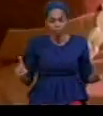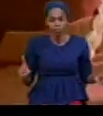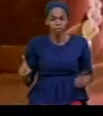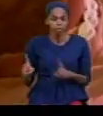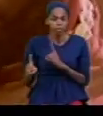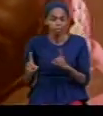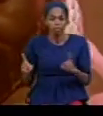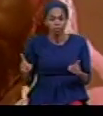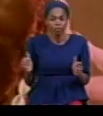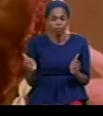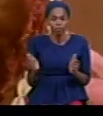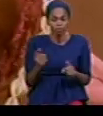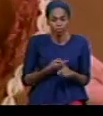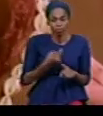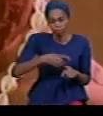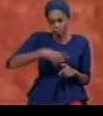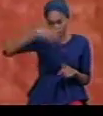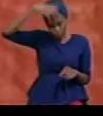scratch.